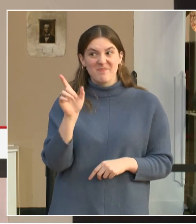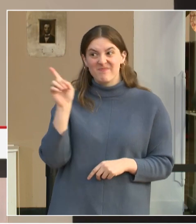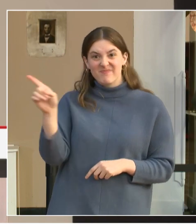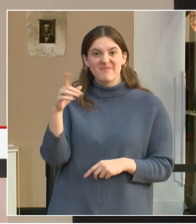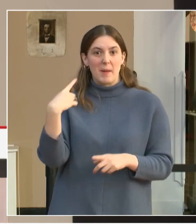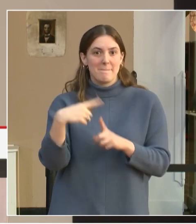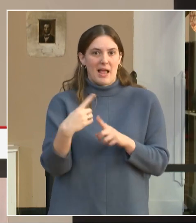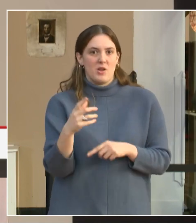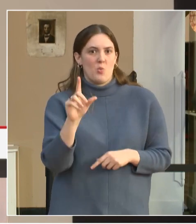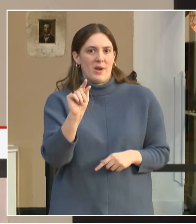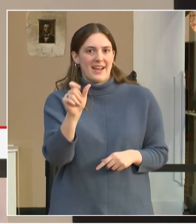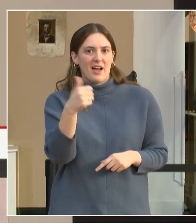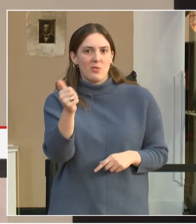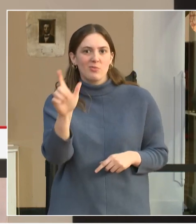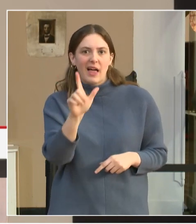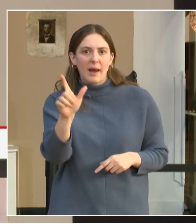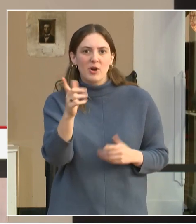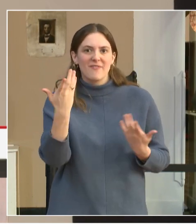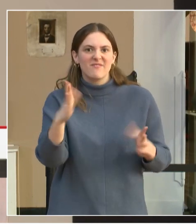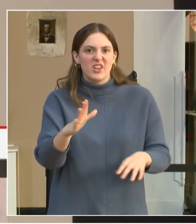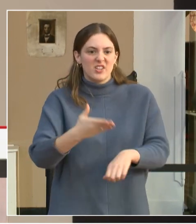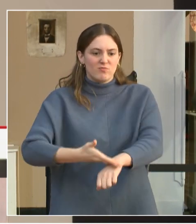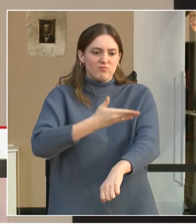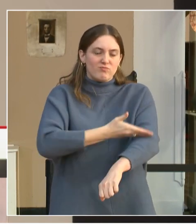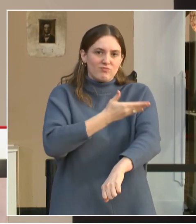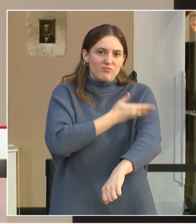that have been renovated in the district since